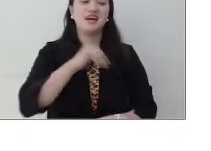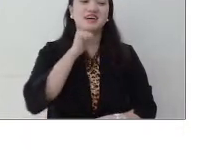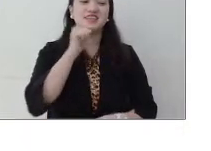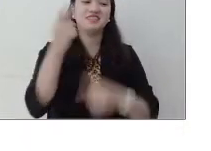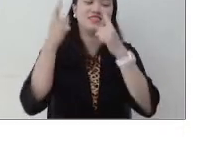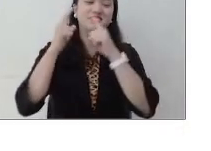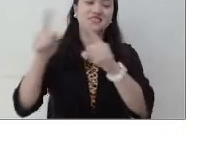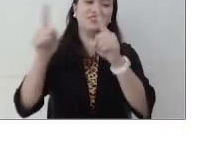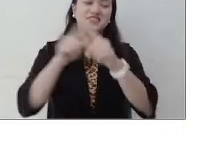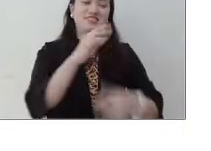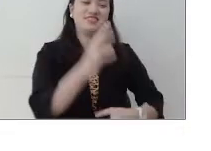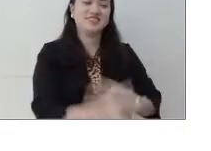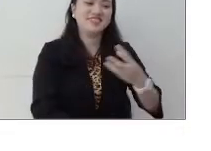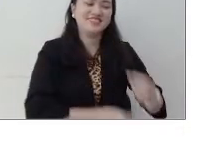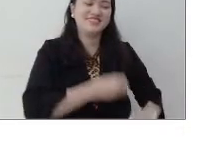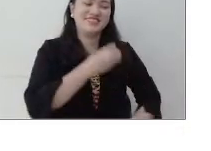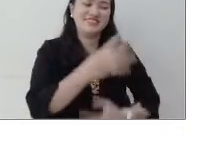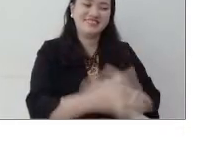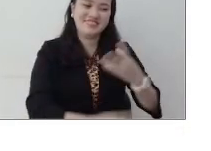say, I'm not going to